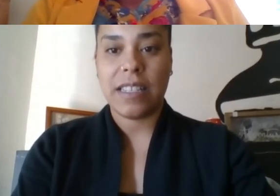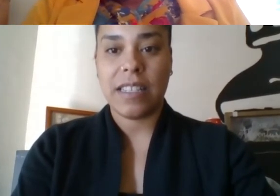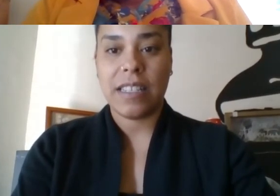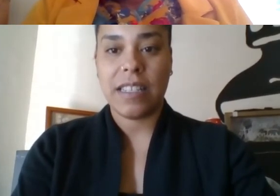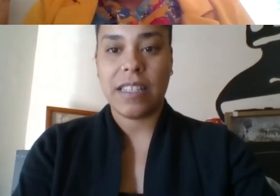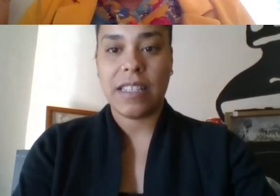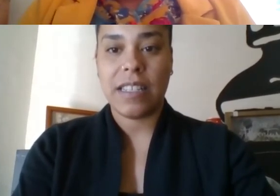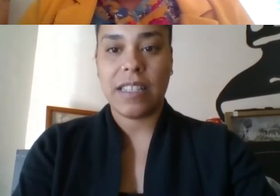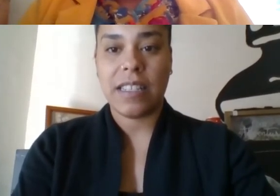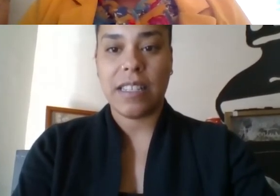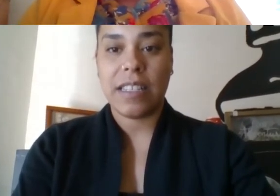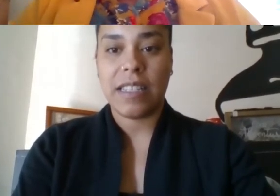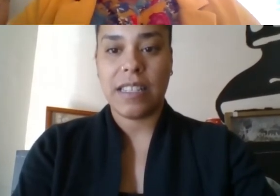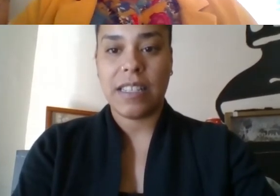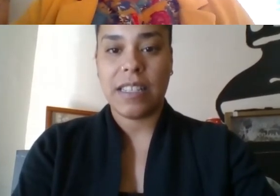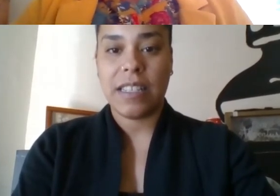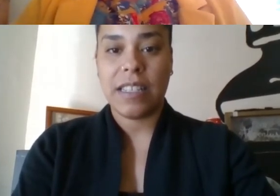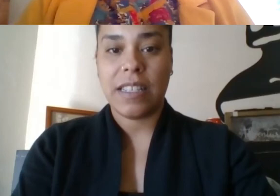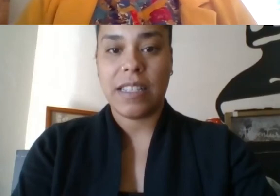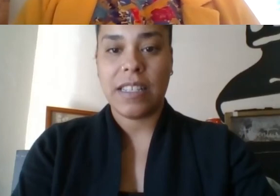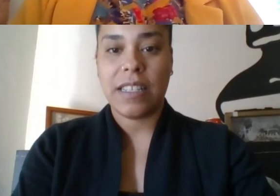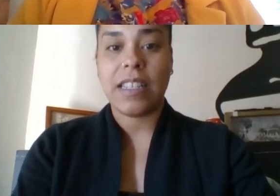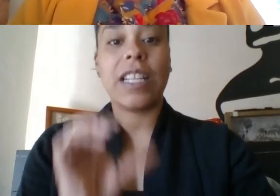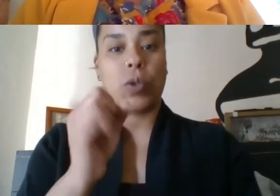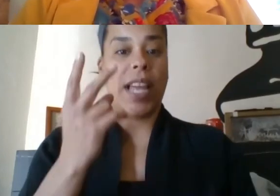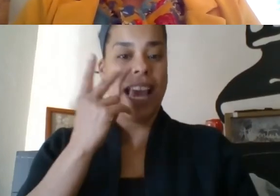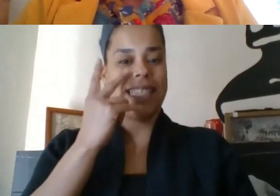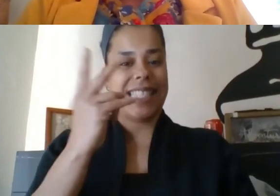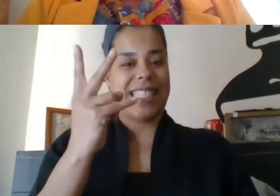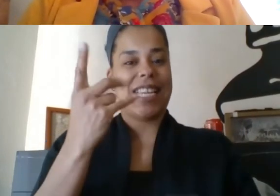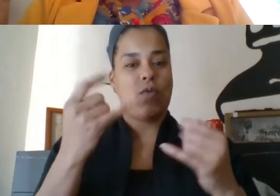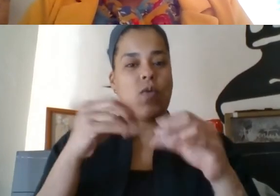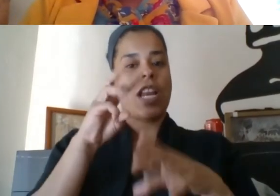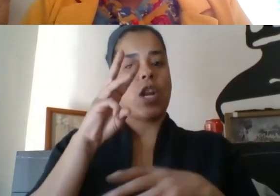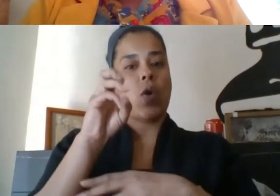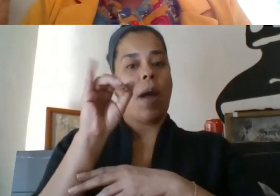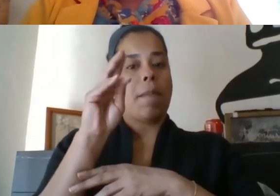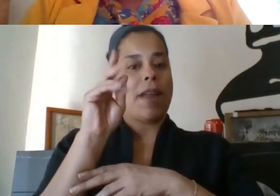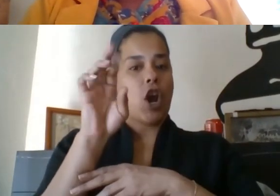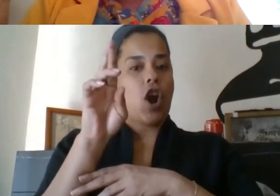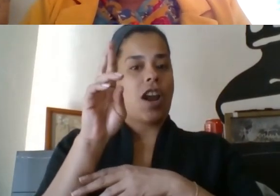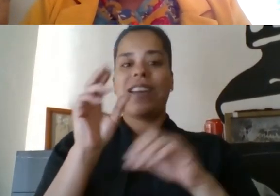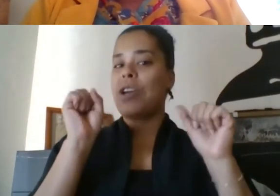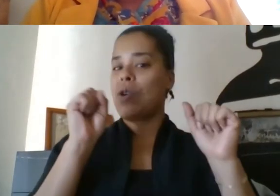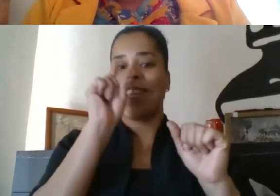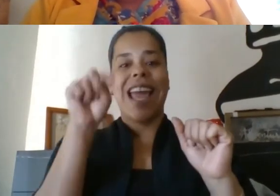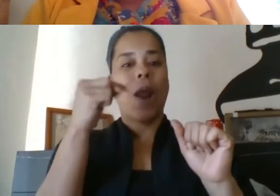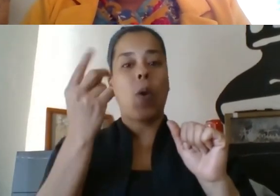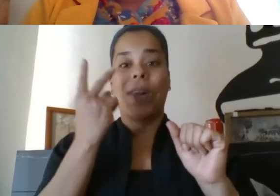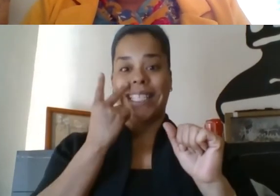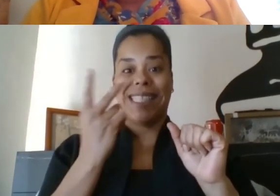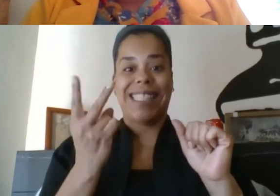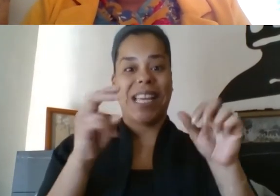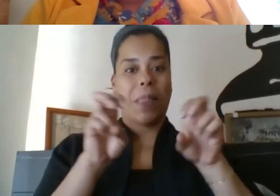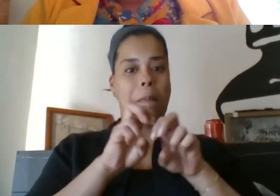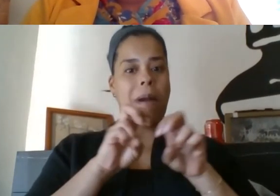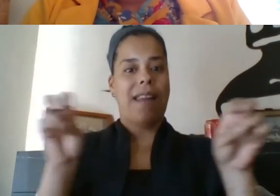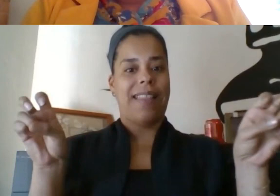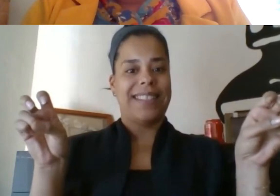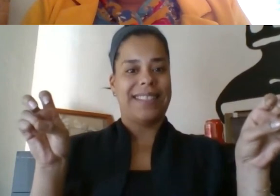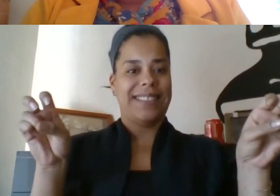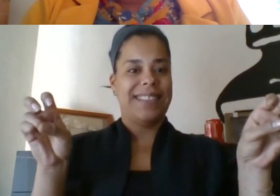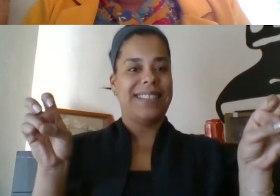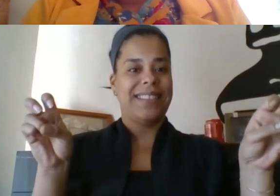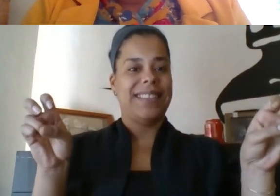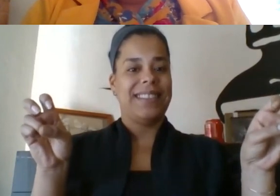as you can see, we're in a webinar format. You could only see the panelist, and you're